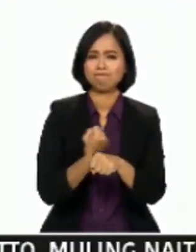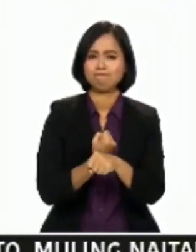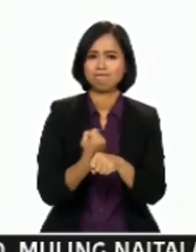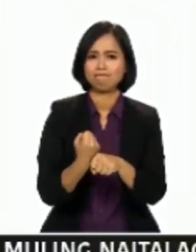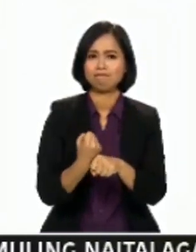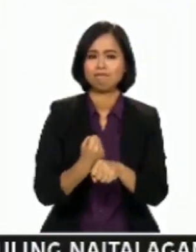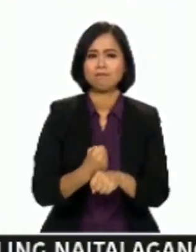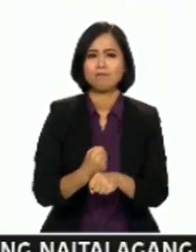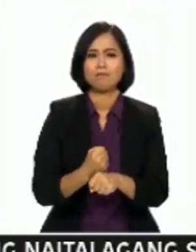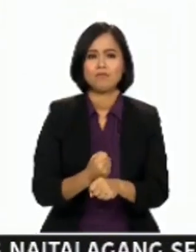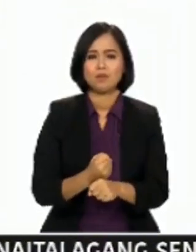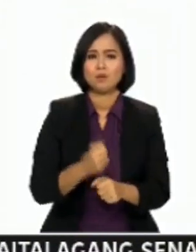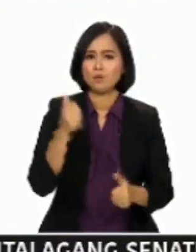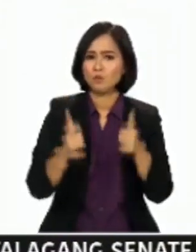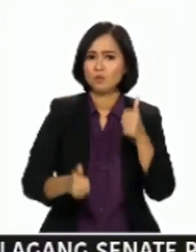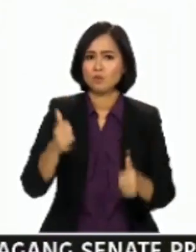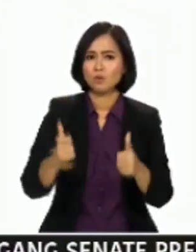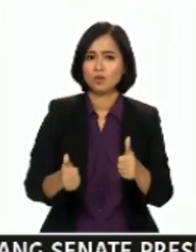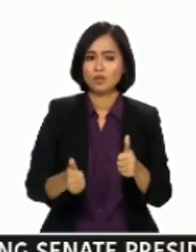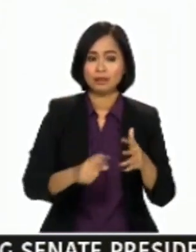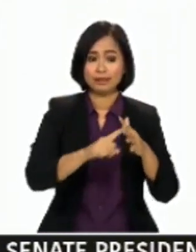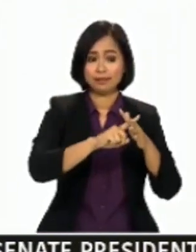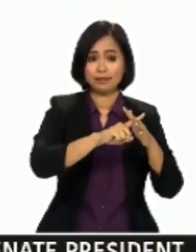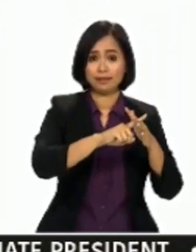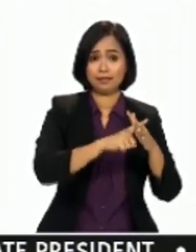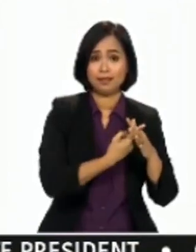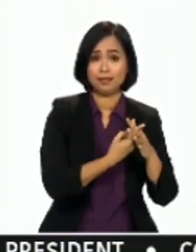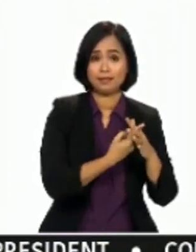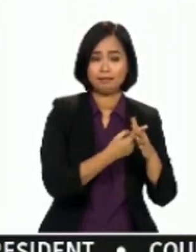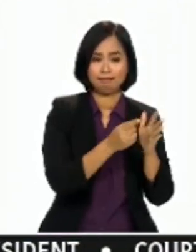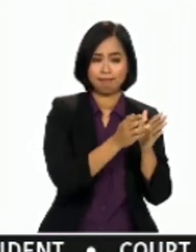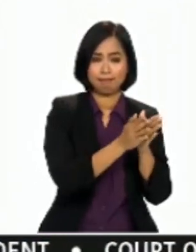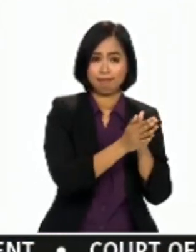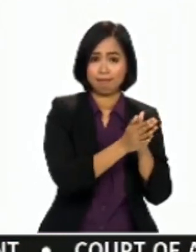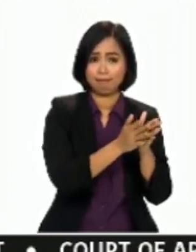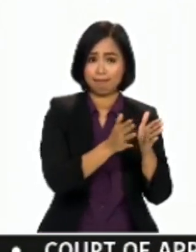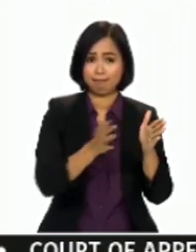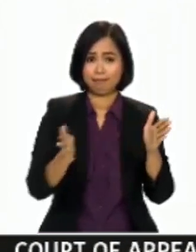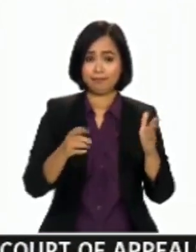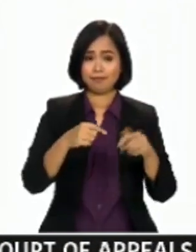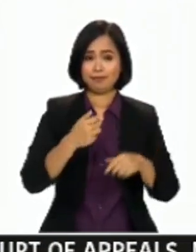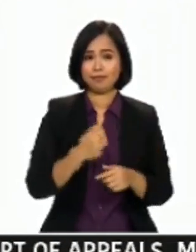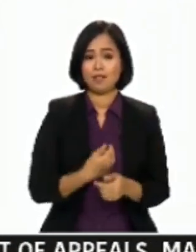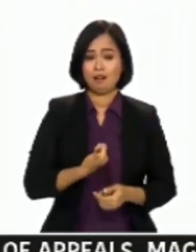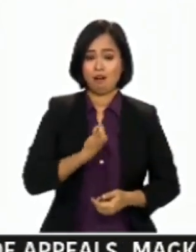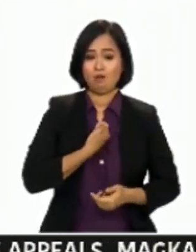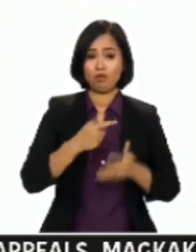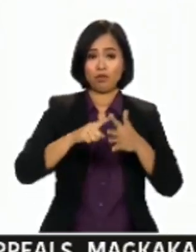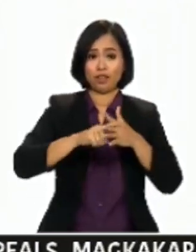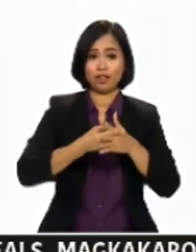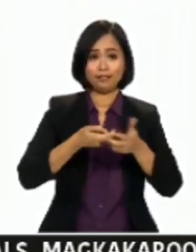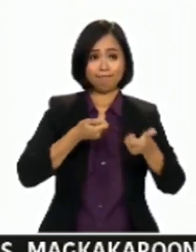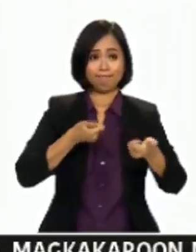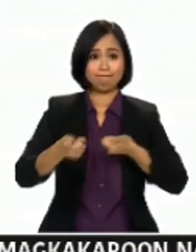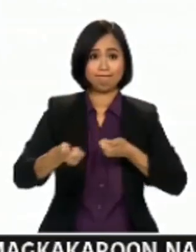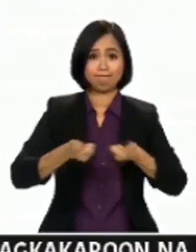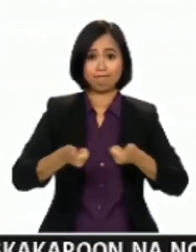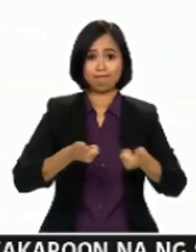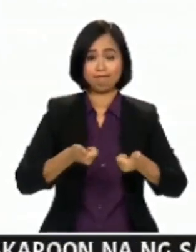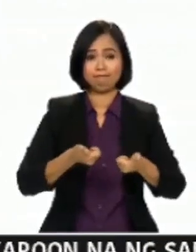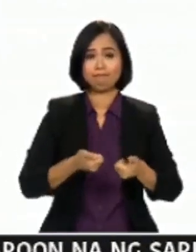what we have started at the start of my administration.